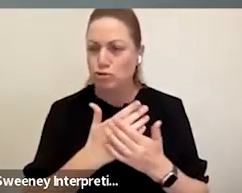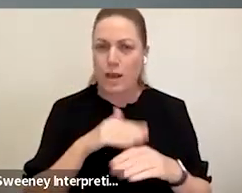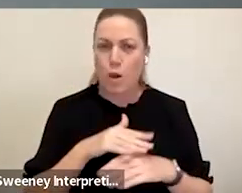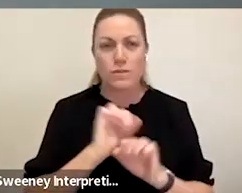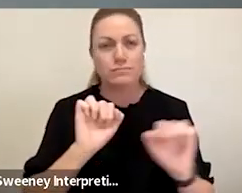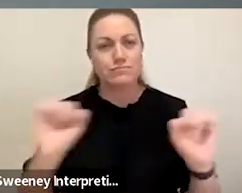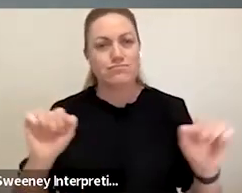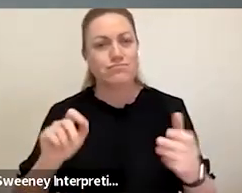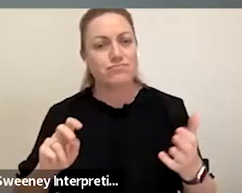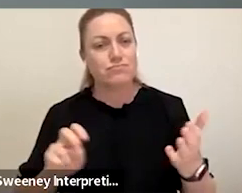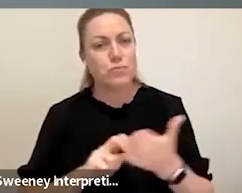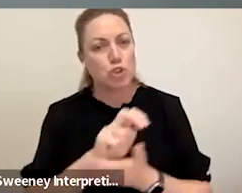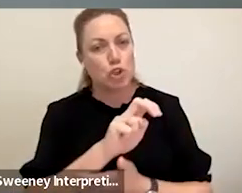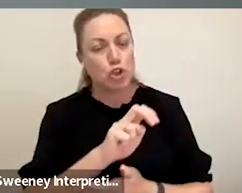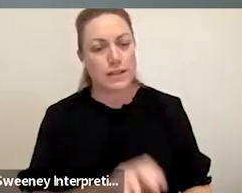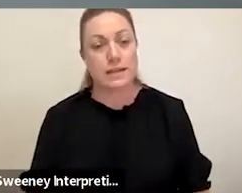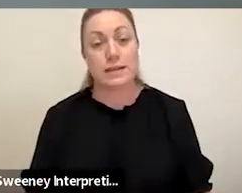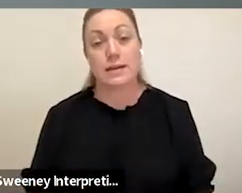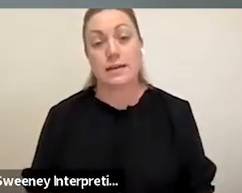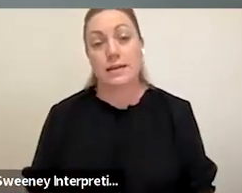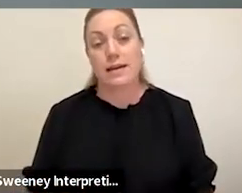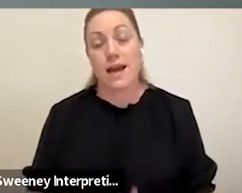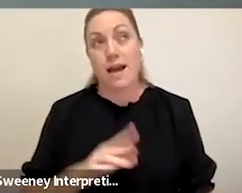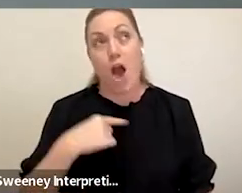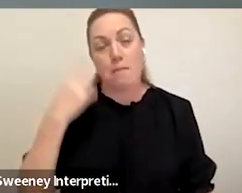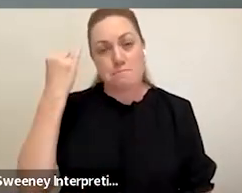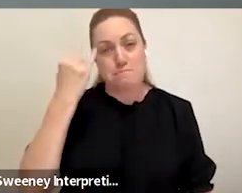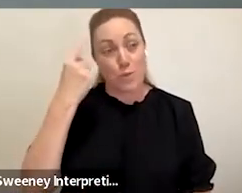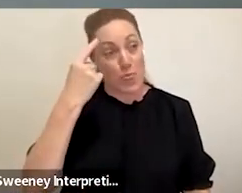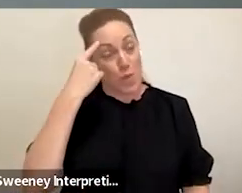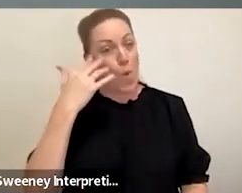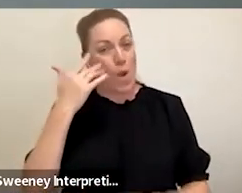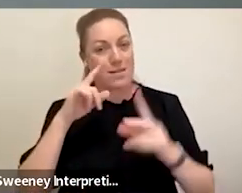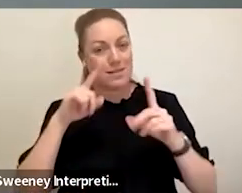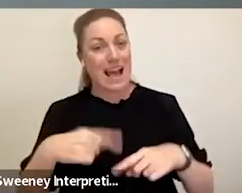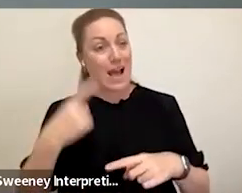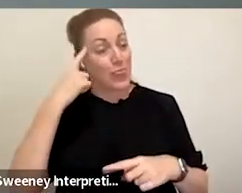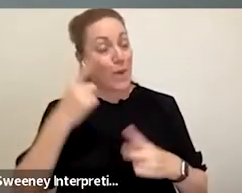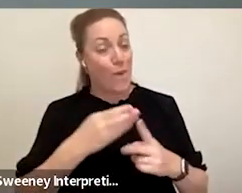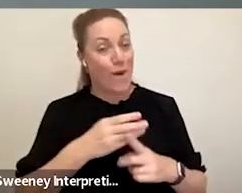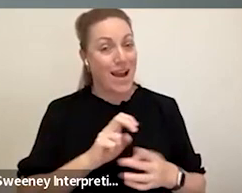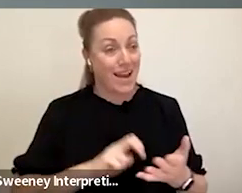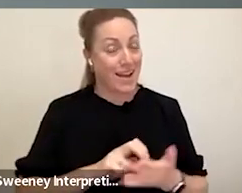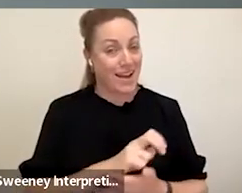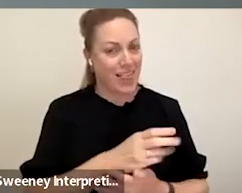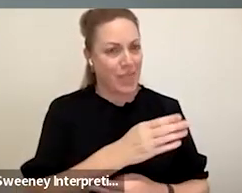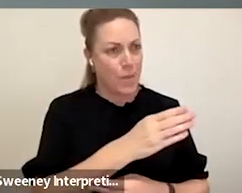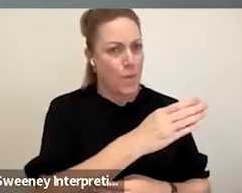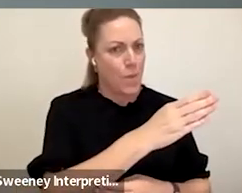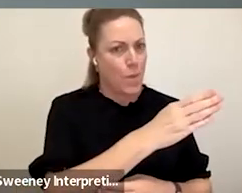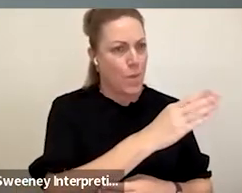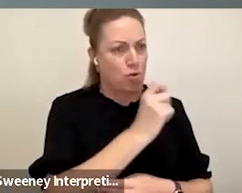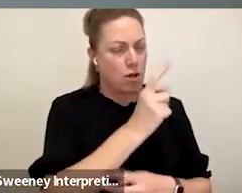imagine as you started, you were expecting it to go one way. And then as you've gone on the journey, you've learnt more